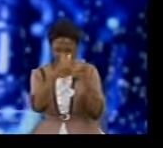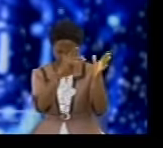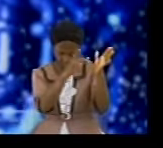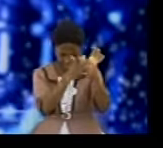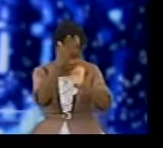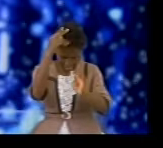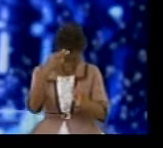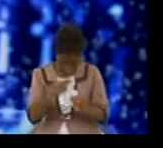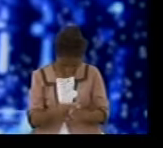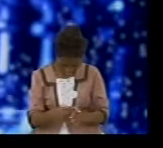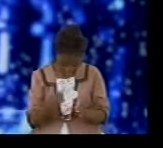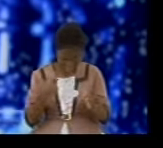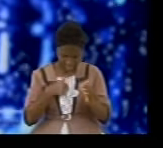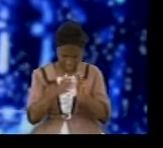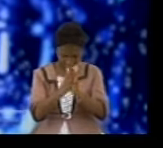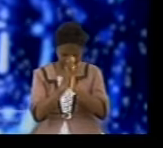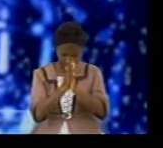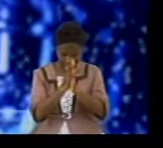we pray.